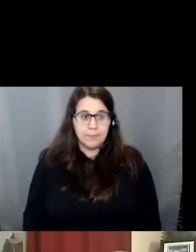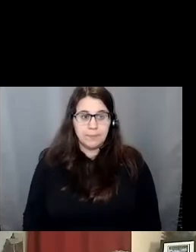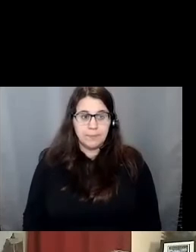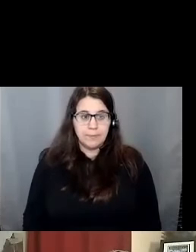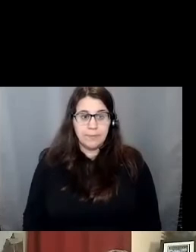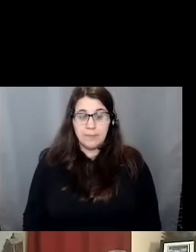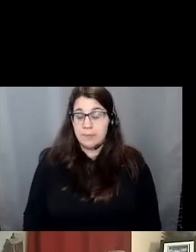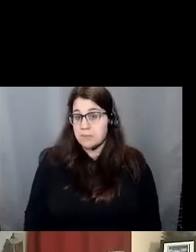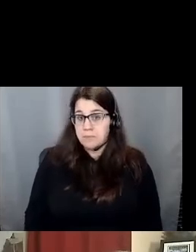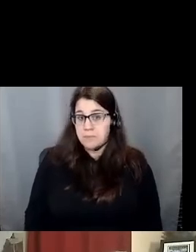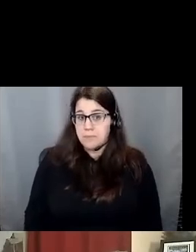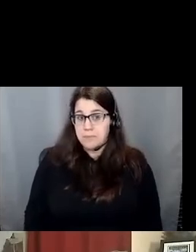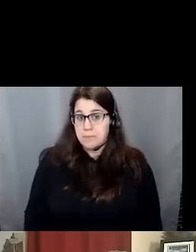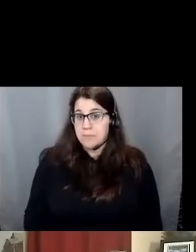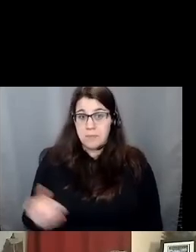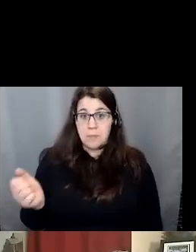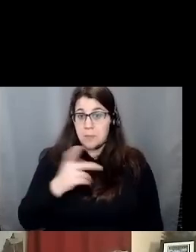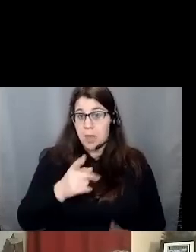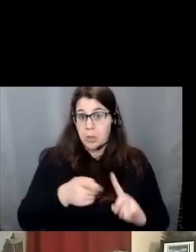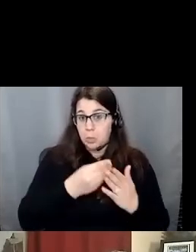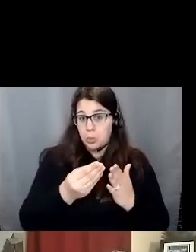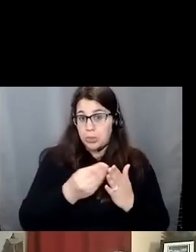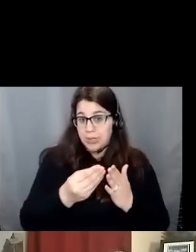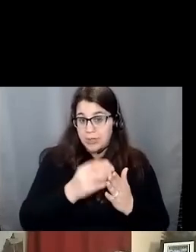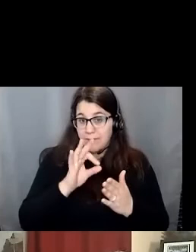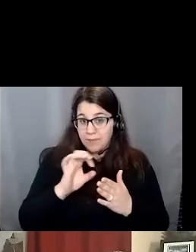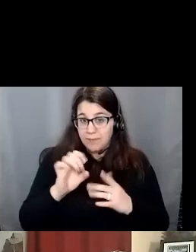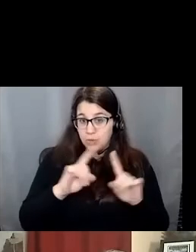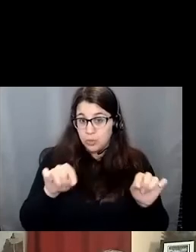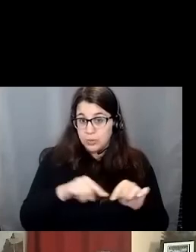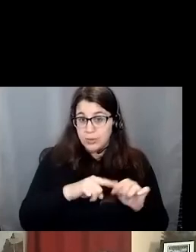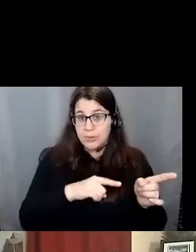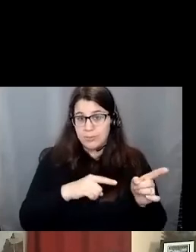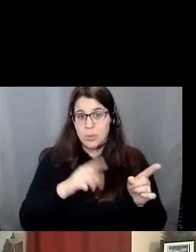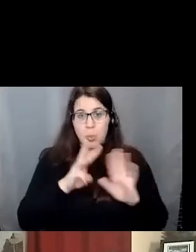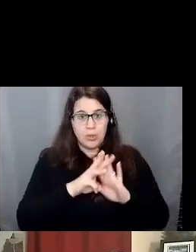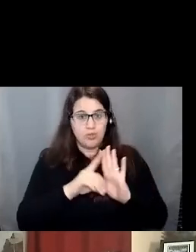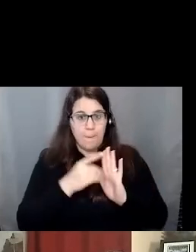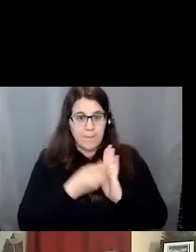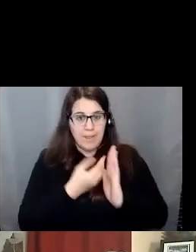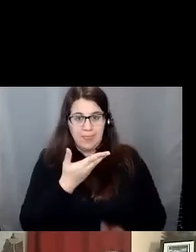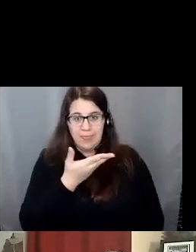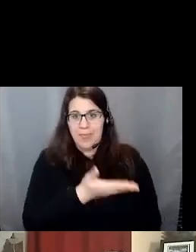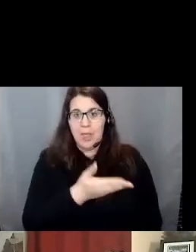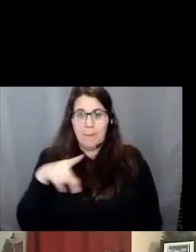transaction screen, that withdrawal will be available and shown as